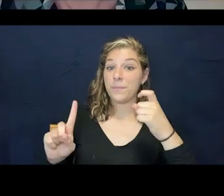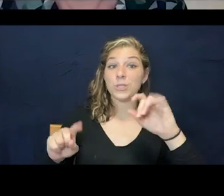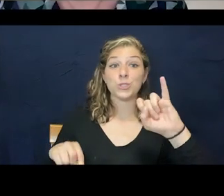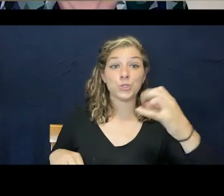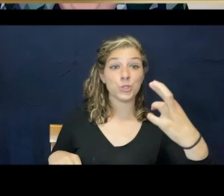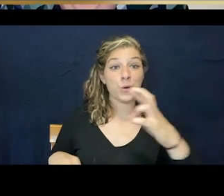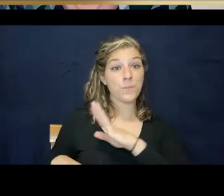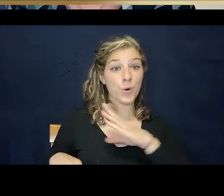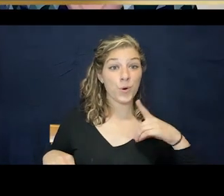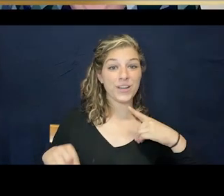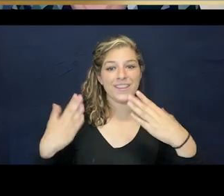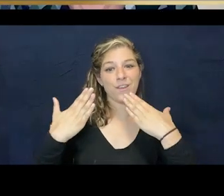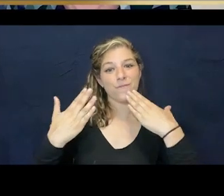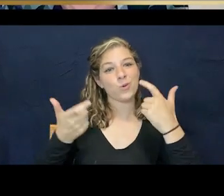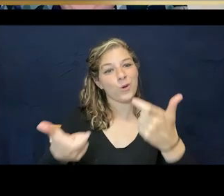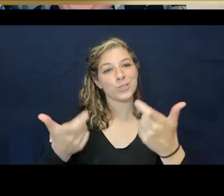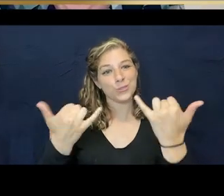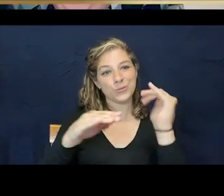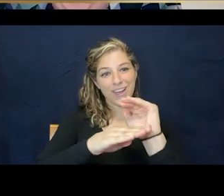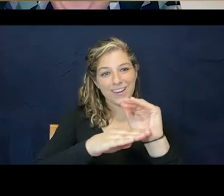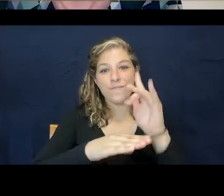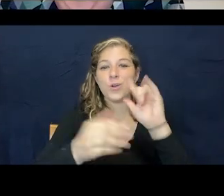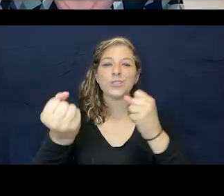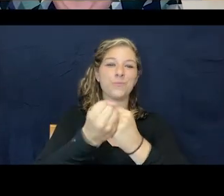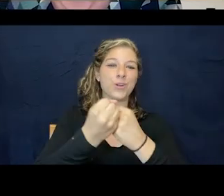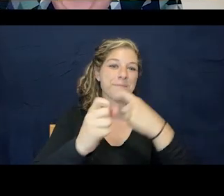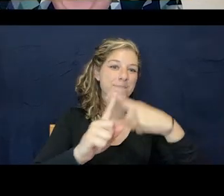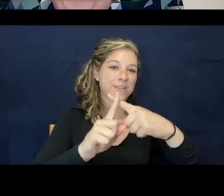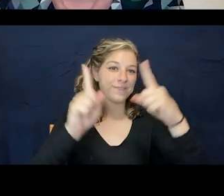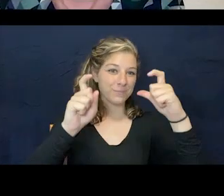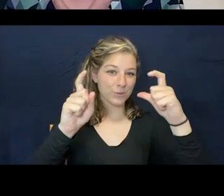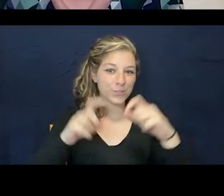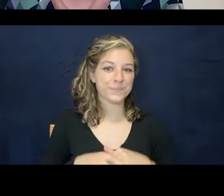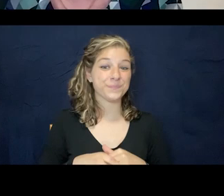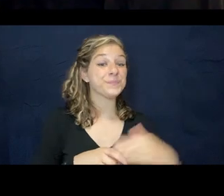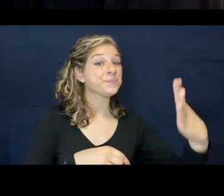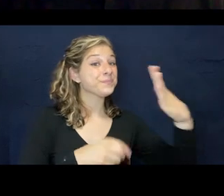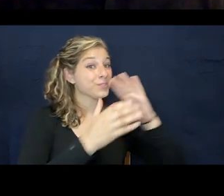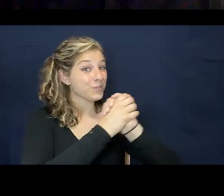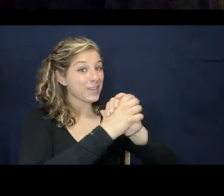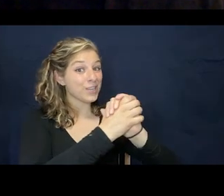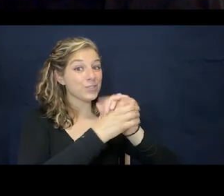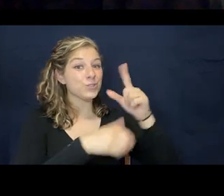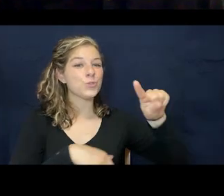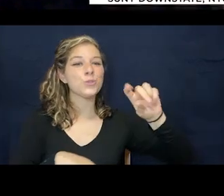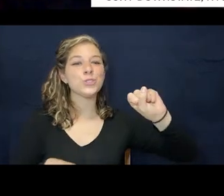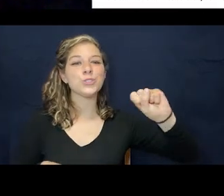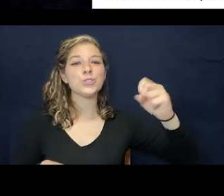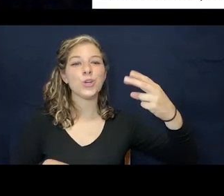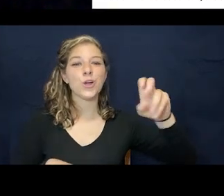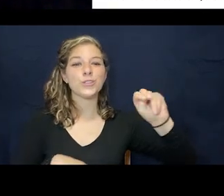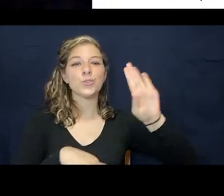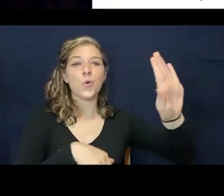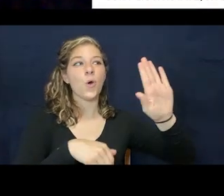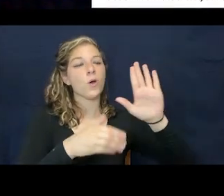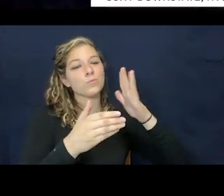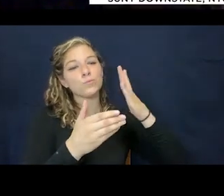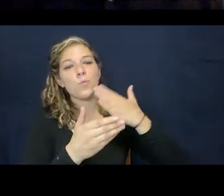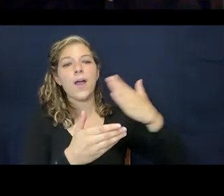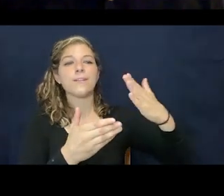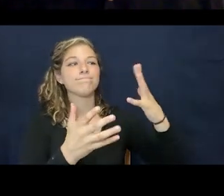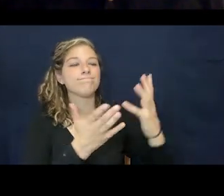On behalf of the Junior Board, thank you for watching tonight and for supporting Positive Exposure. And congratulations to you, Sean, on